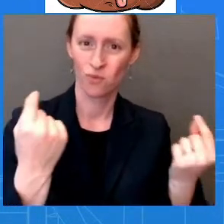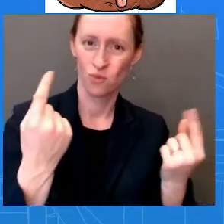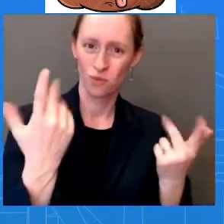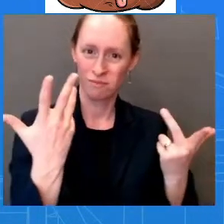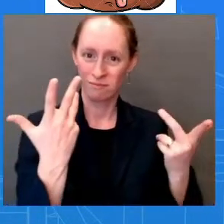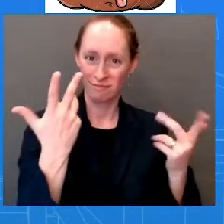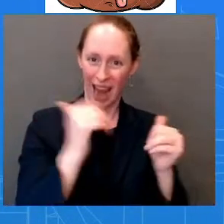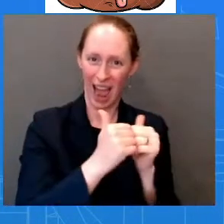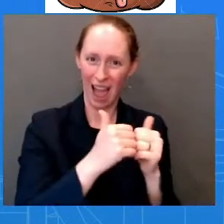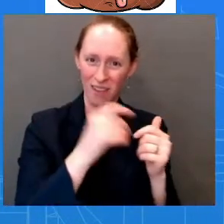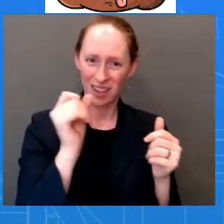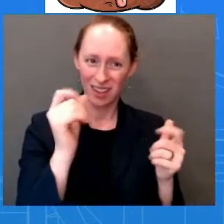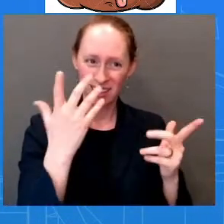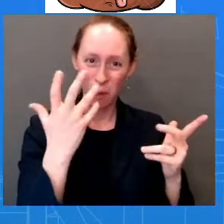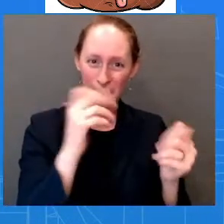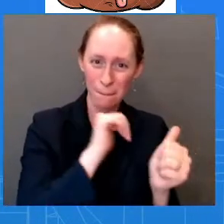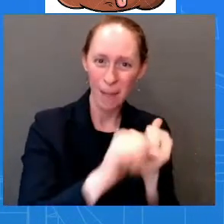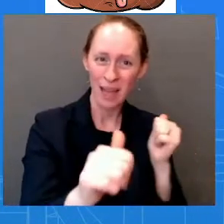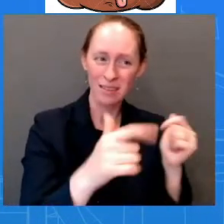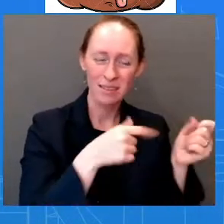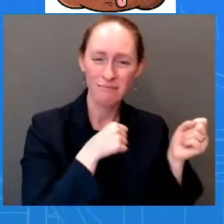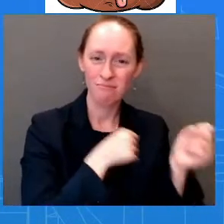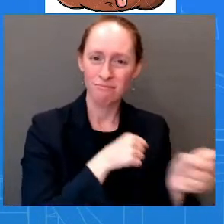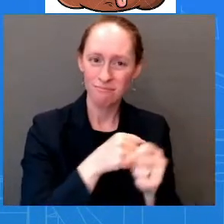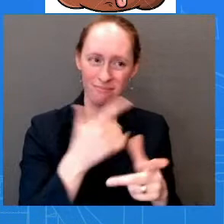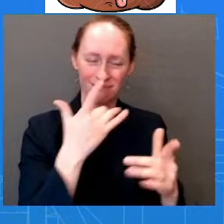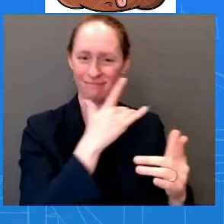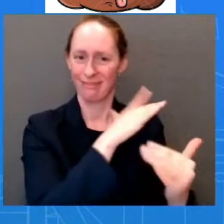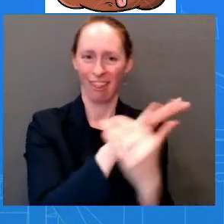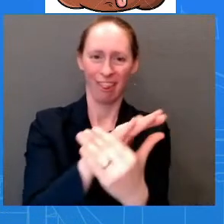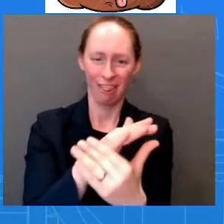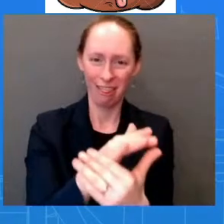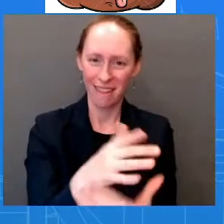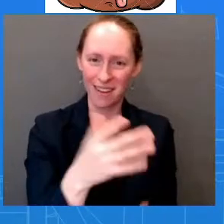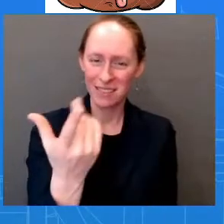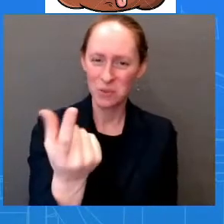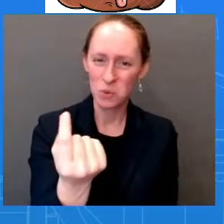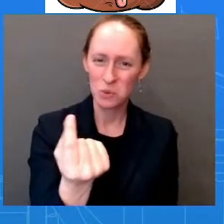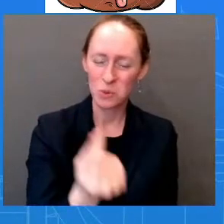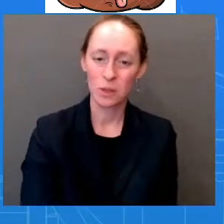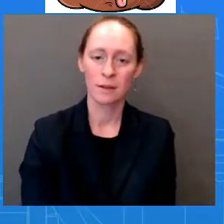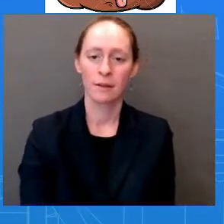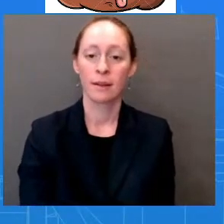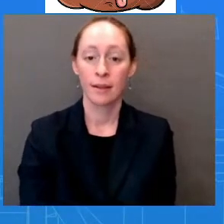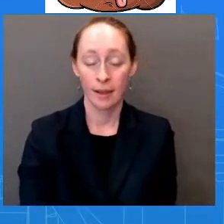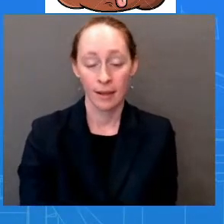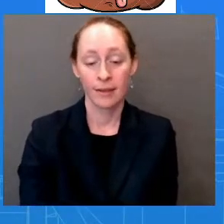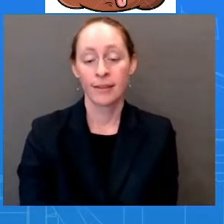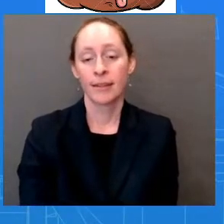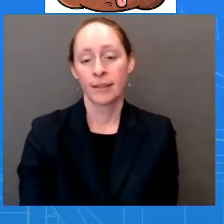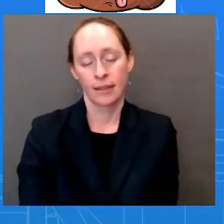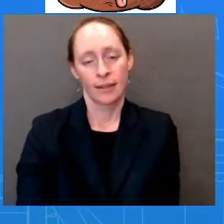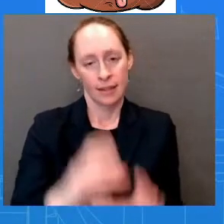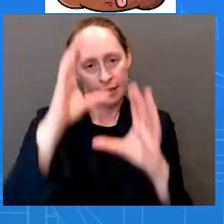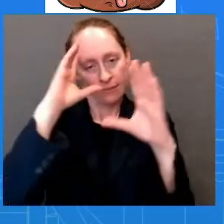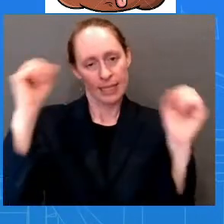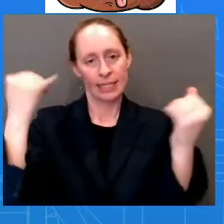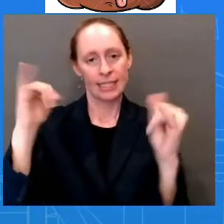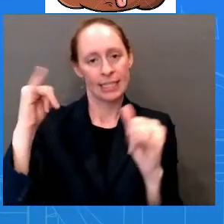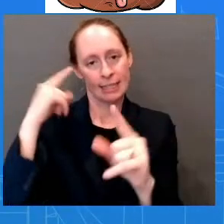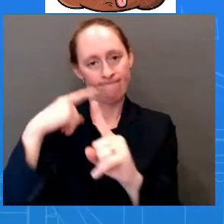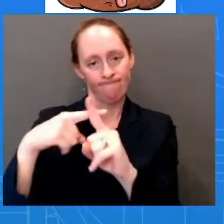an optimist. And so we're optimistic that we can get this done. The president's not going to stop until we ban